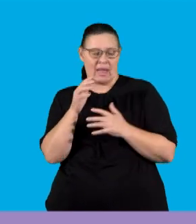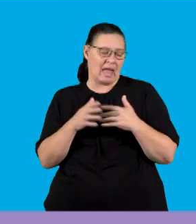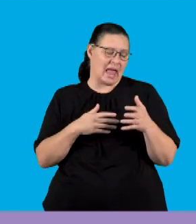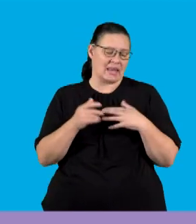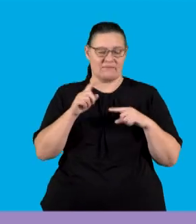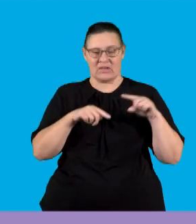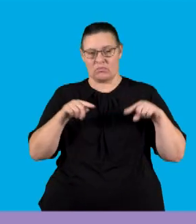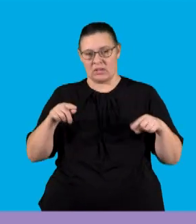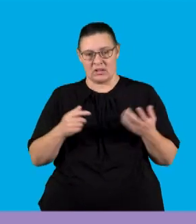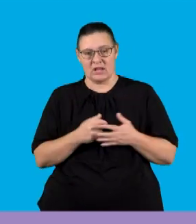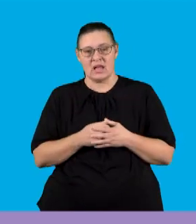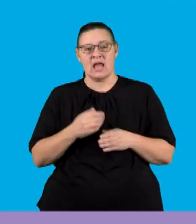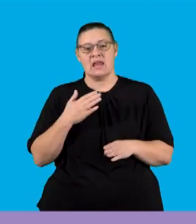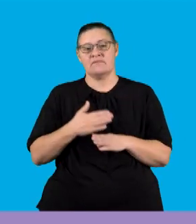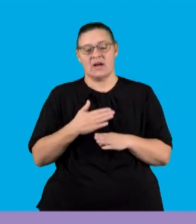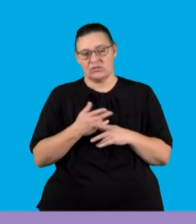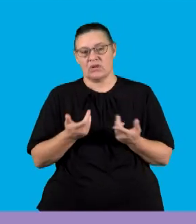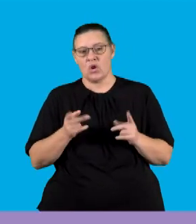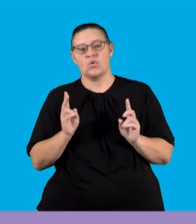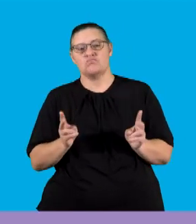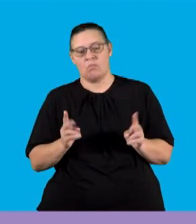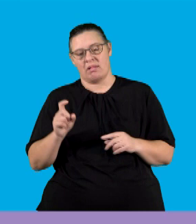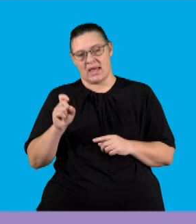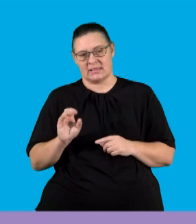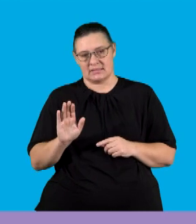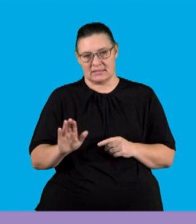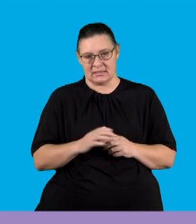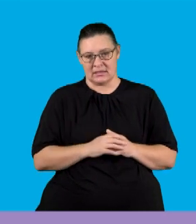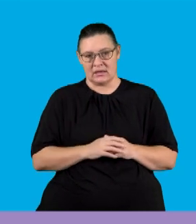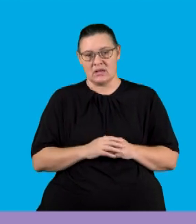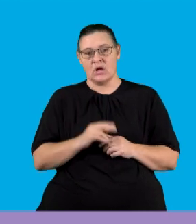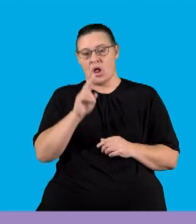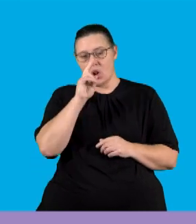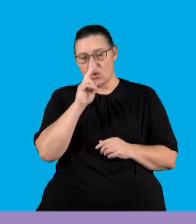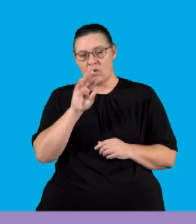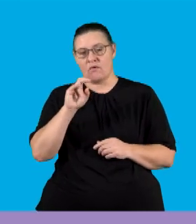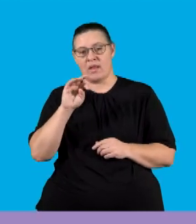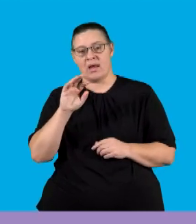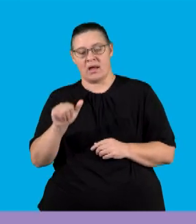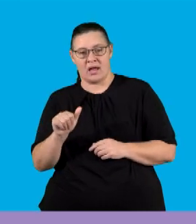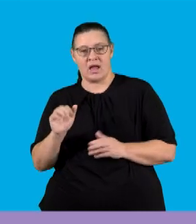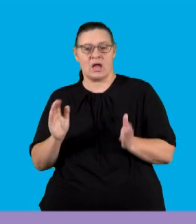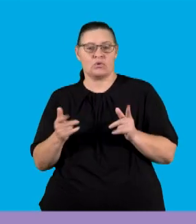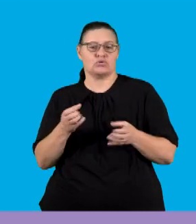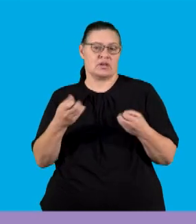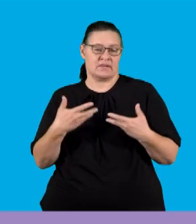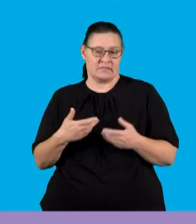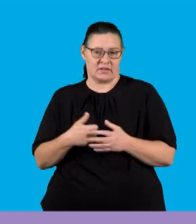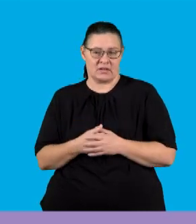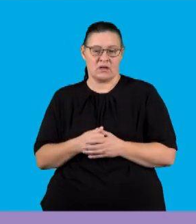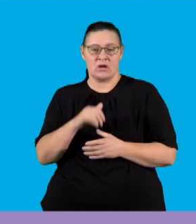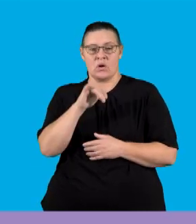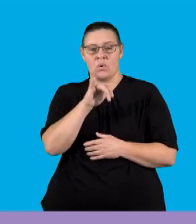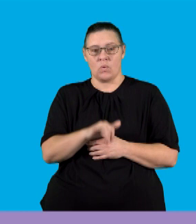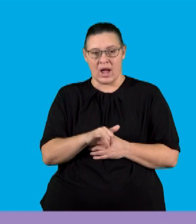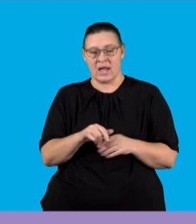any variable. In functions, it is usually an x. So let's look at the formula there, or the equation that we have been given there.